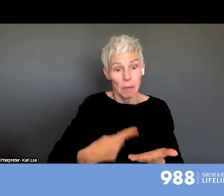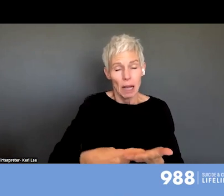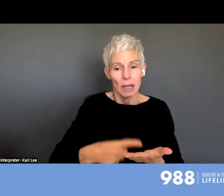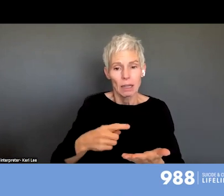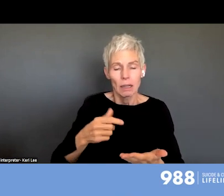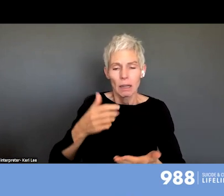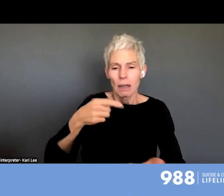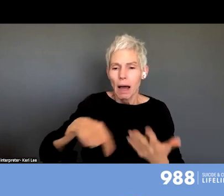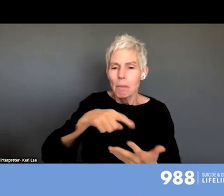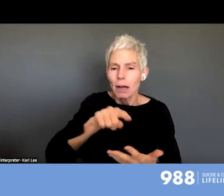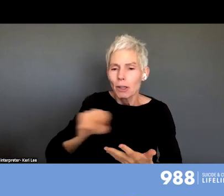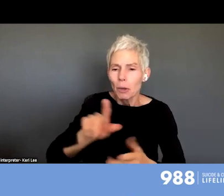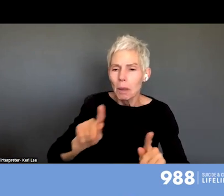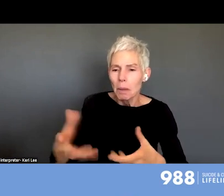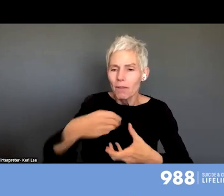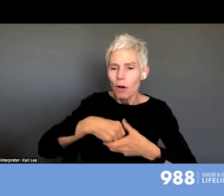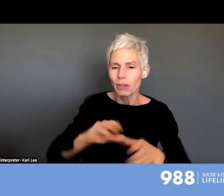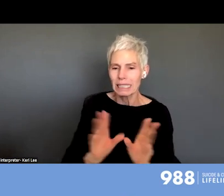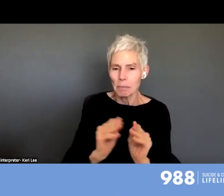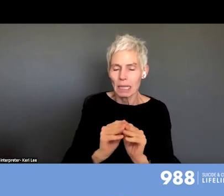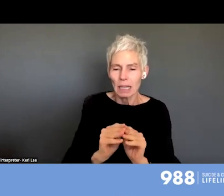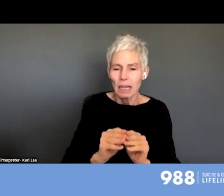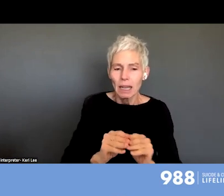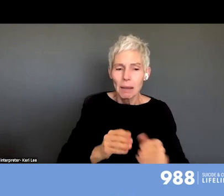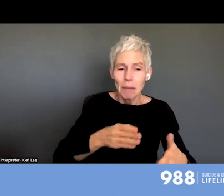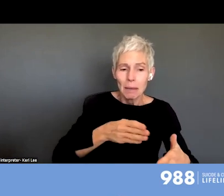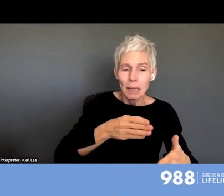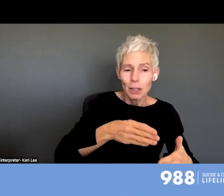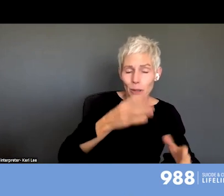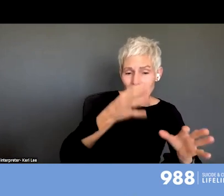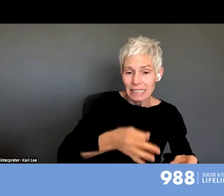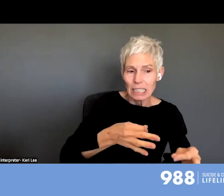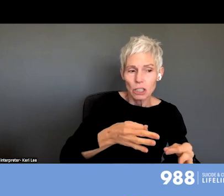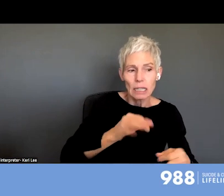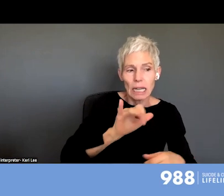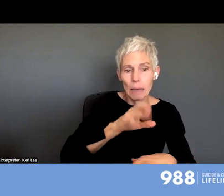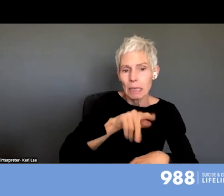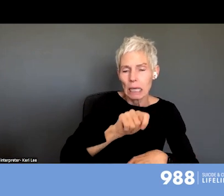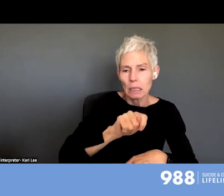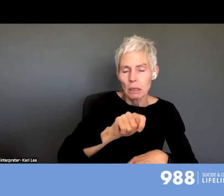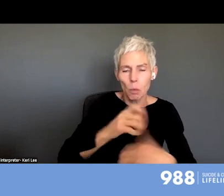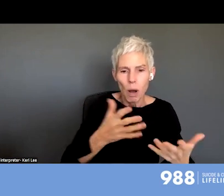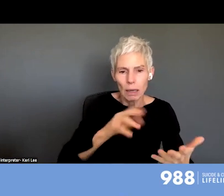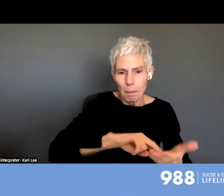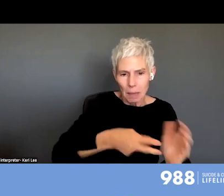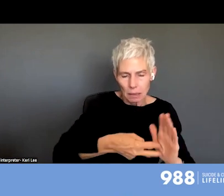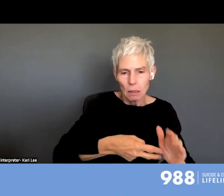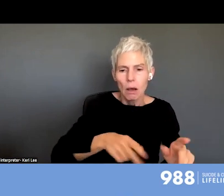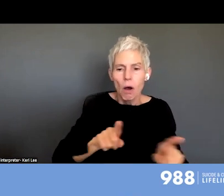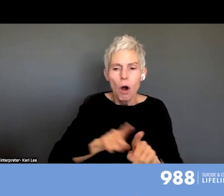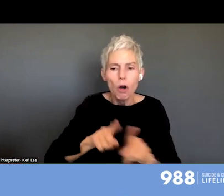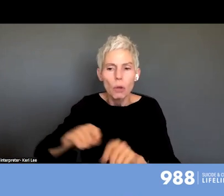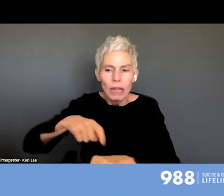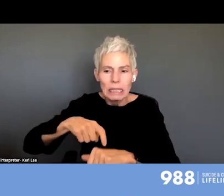we might all come to different conclusions about what is imminence and what is the time period in terms of a close temporal connection between